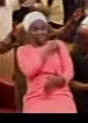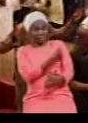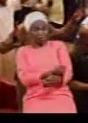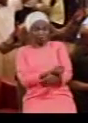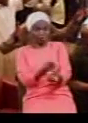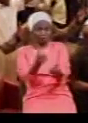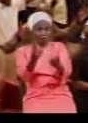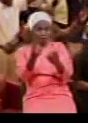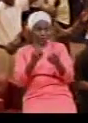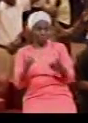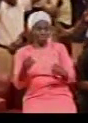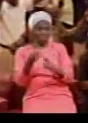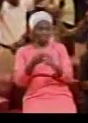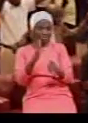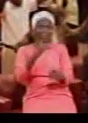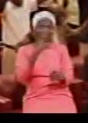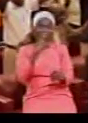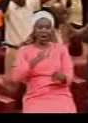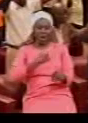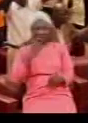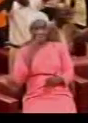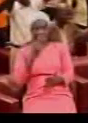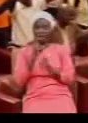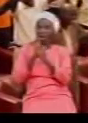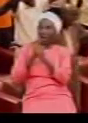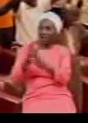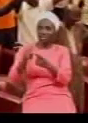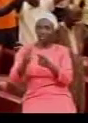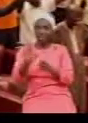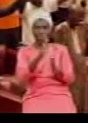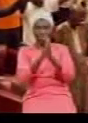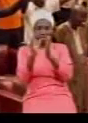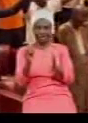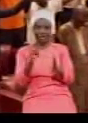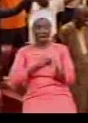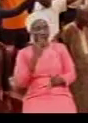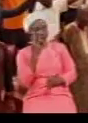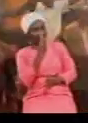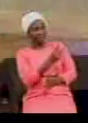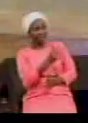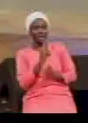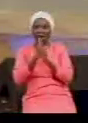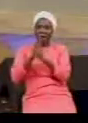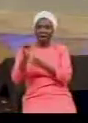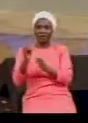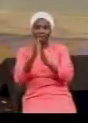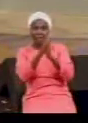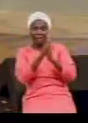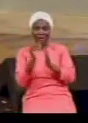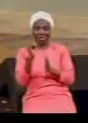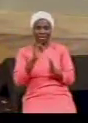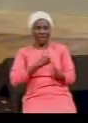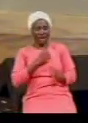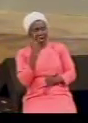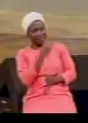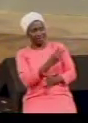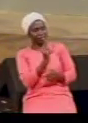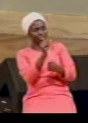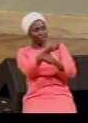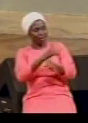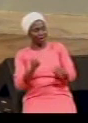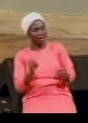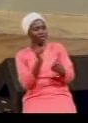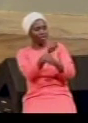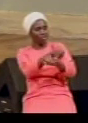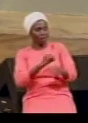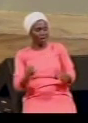mouth. I see answered prayer. I see answered prayer. I see conquering and